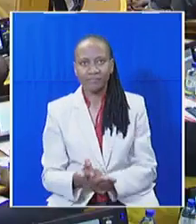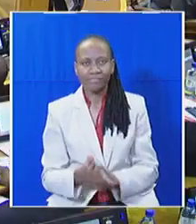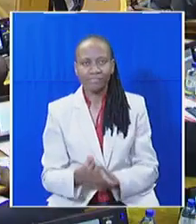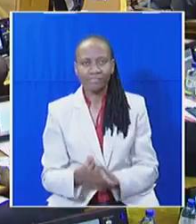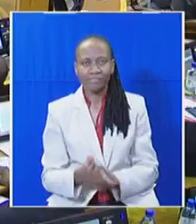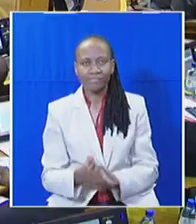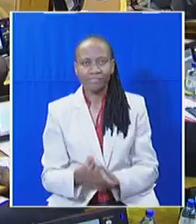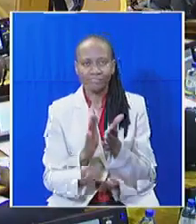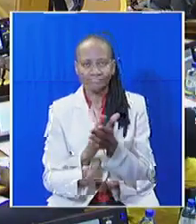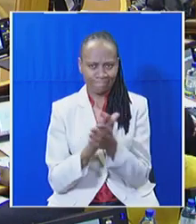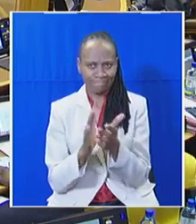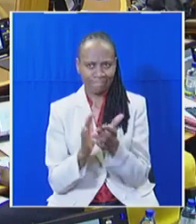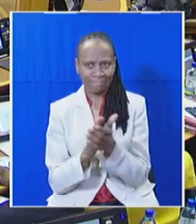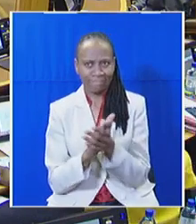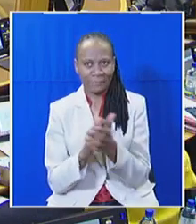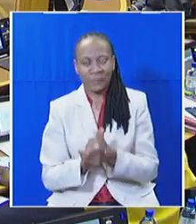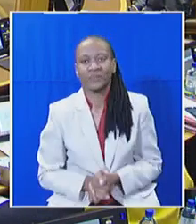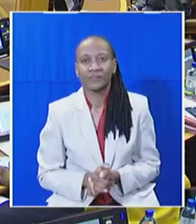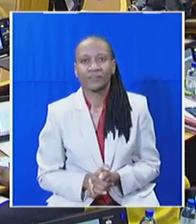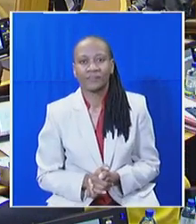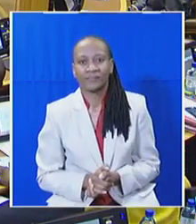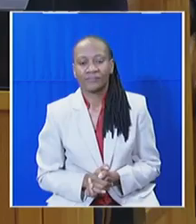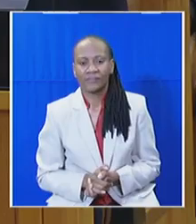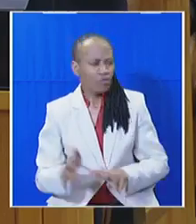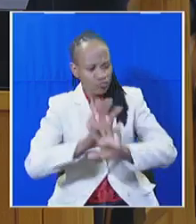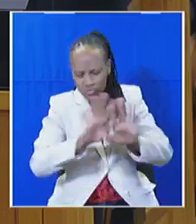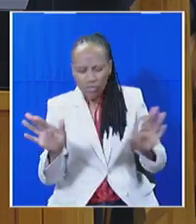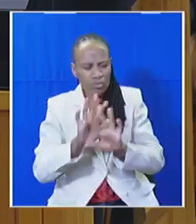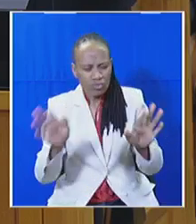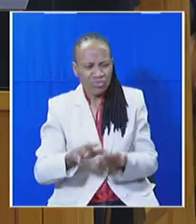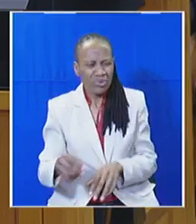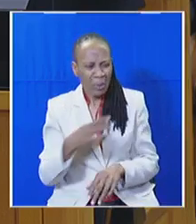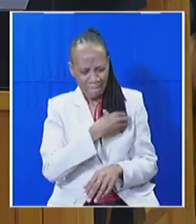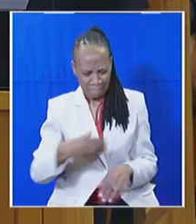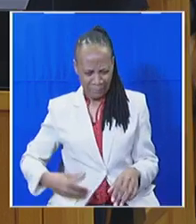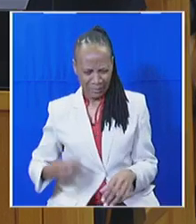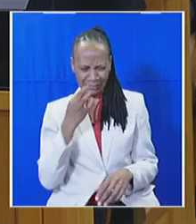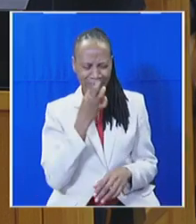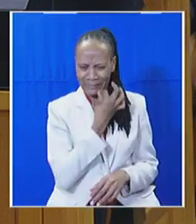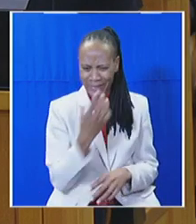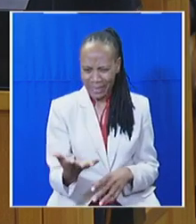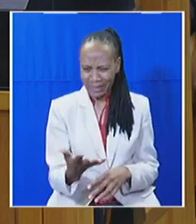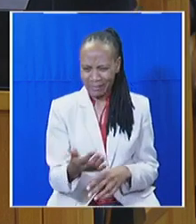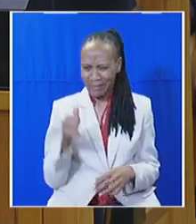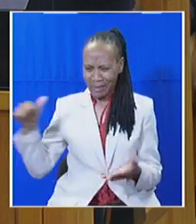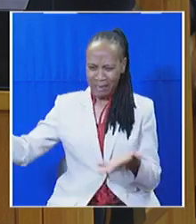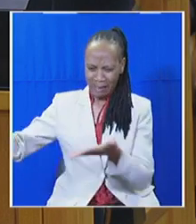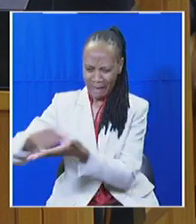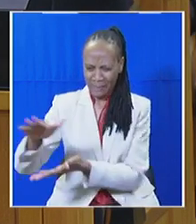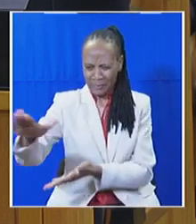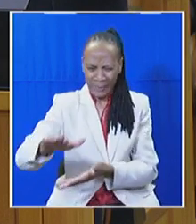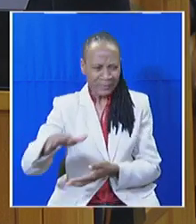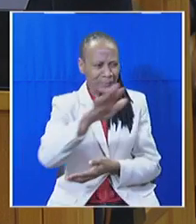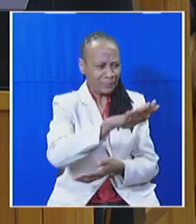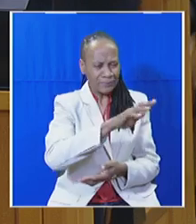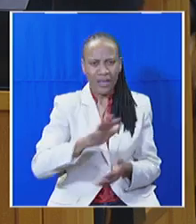Speaker. Honorable. No. The president is saying the airport and Sentin. Omar Bashir left